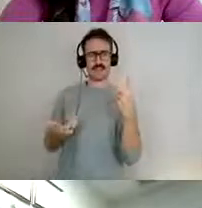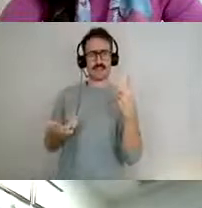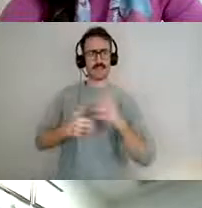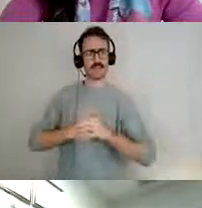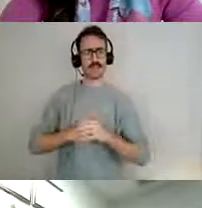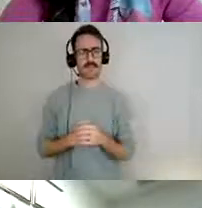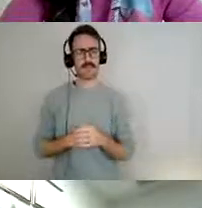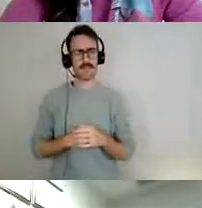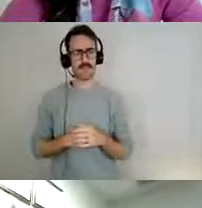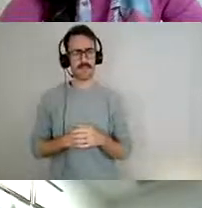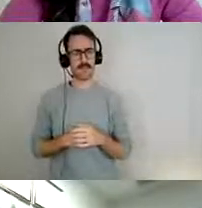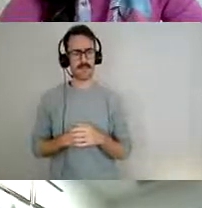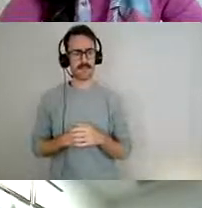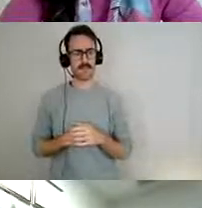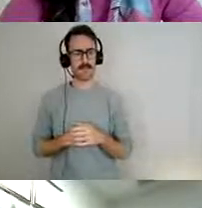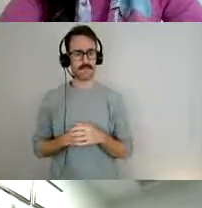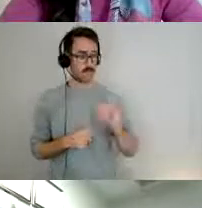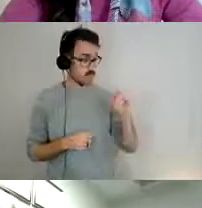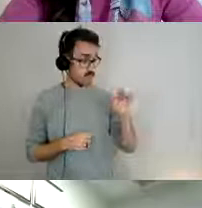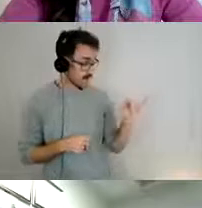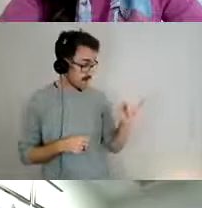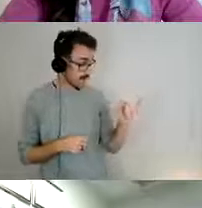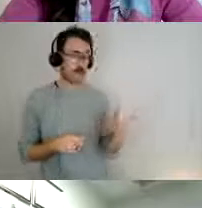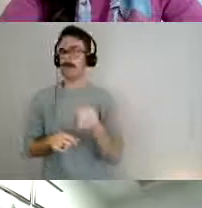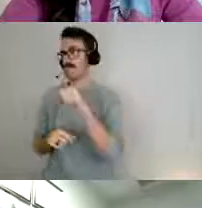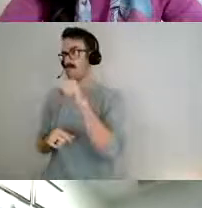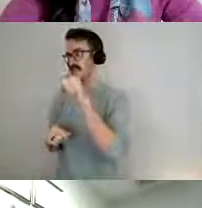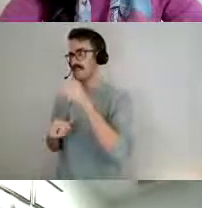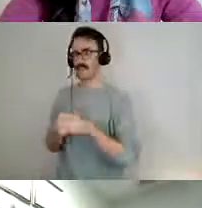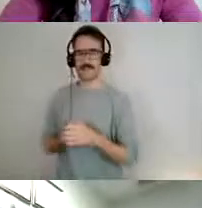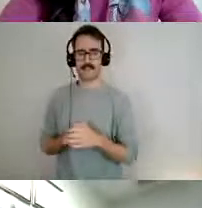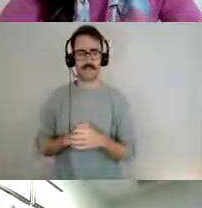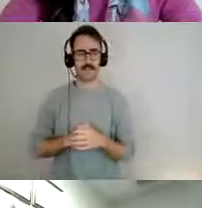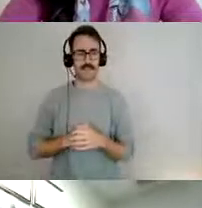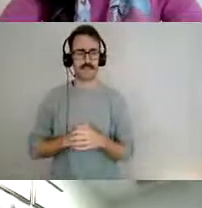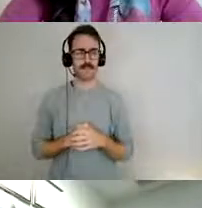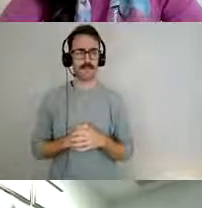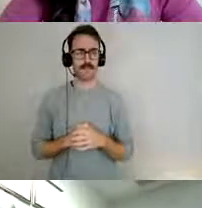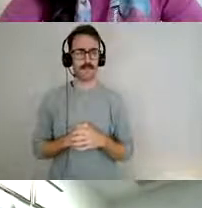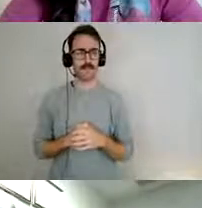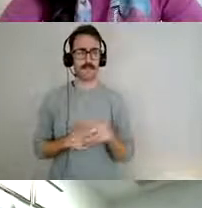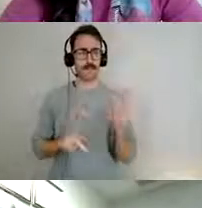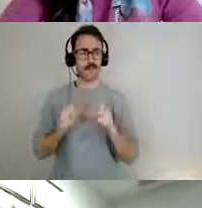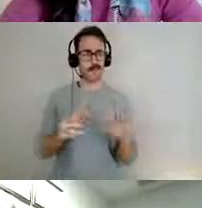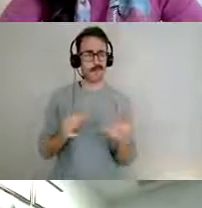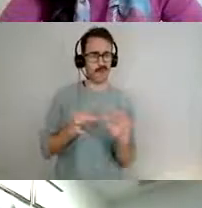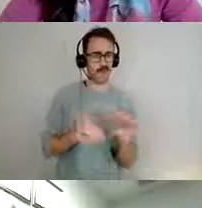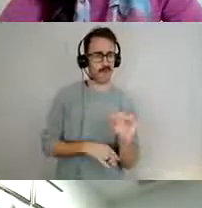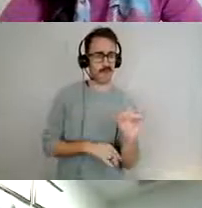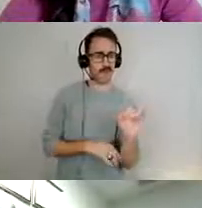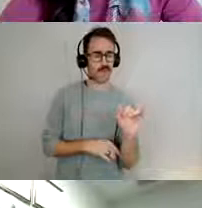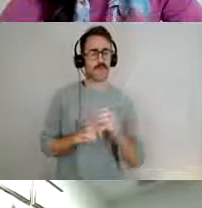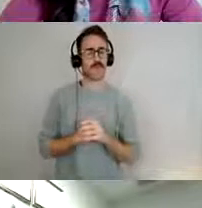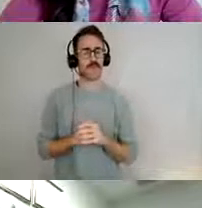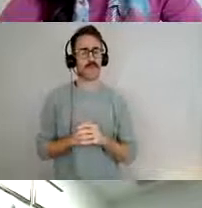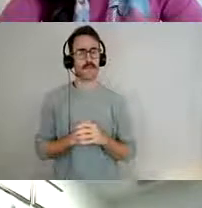Is that the case for you, Jane, or just? Yes, it is. And people have been writing in the chat, so I don't